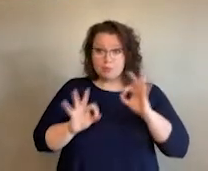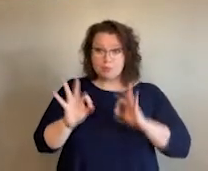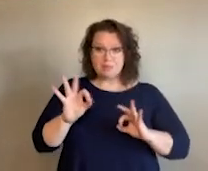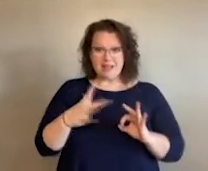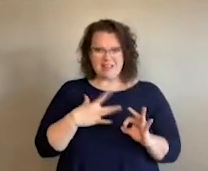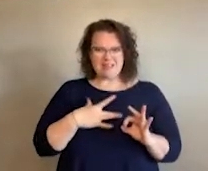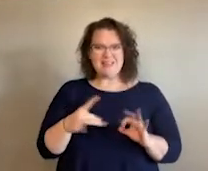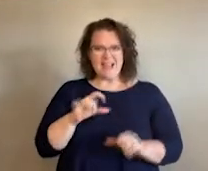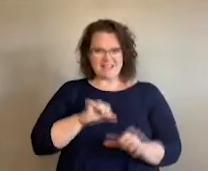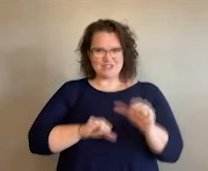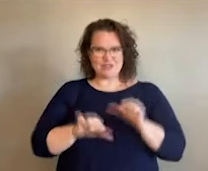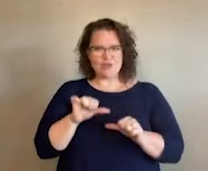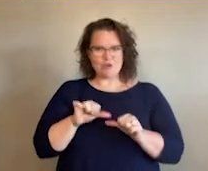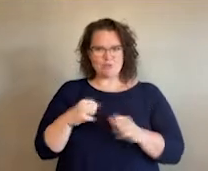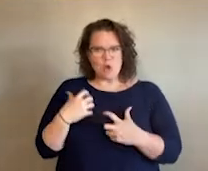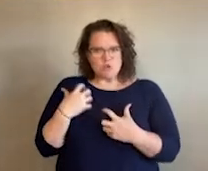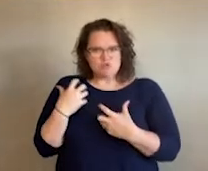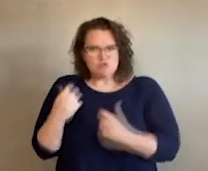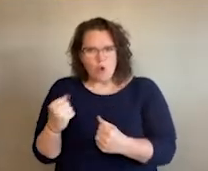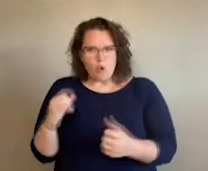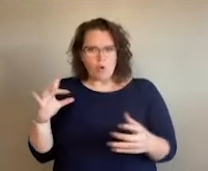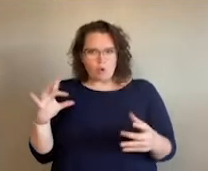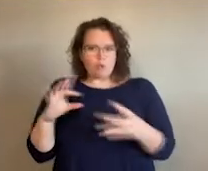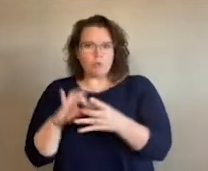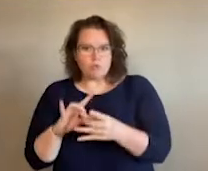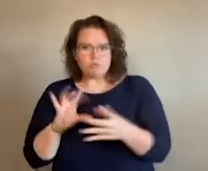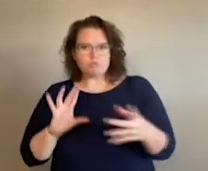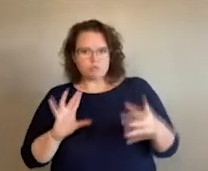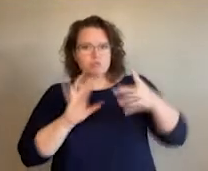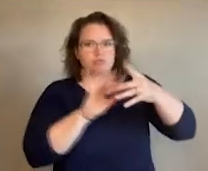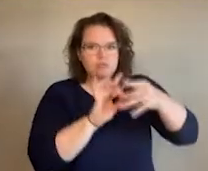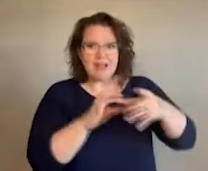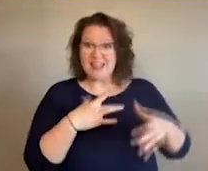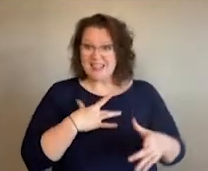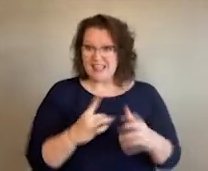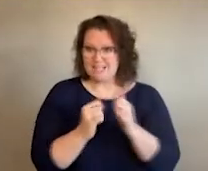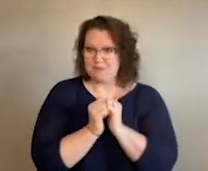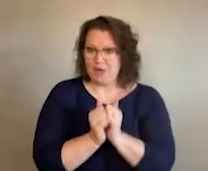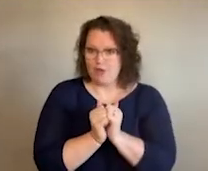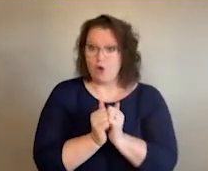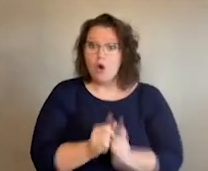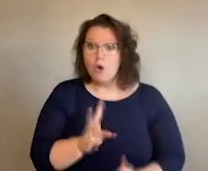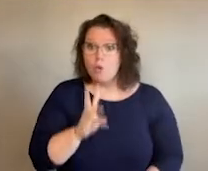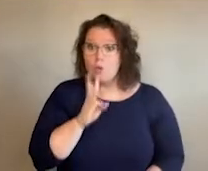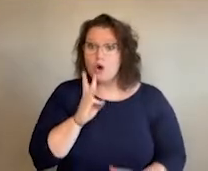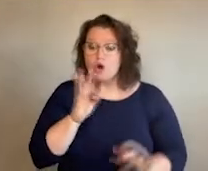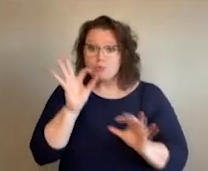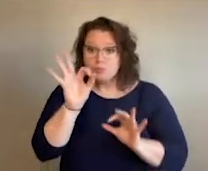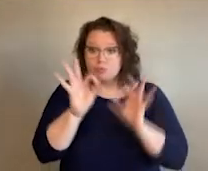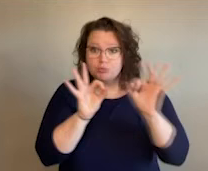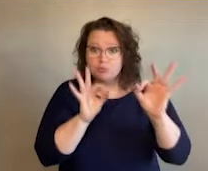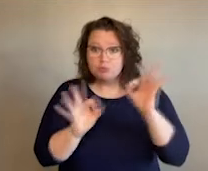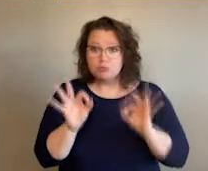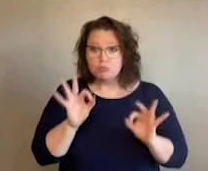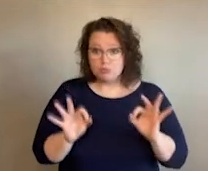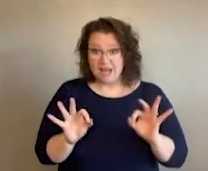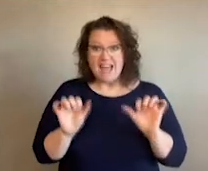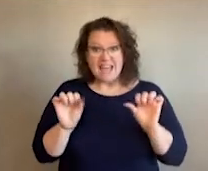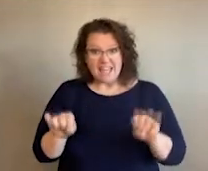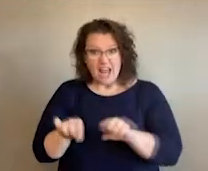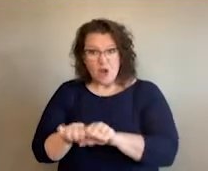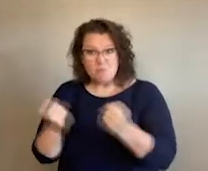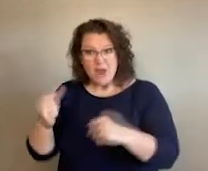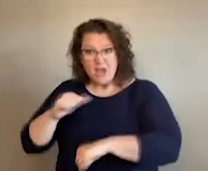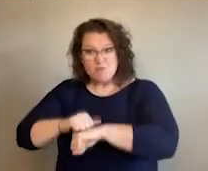other. They are very strong and they like to stay together. Water droplets are so strong that they can break rocks. We